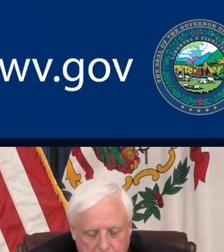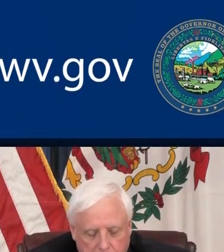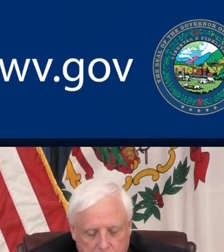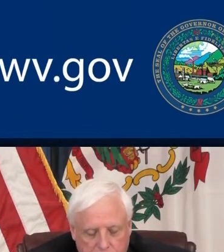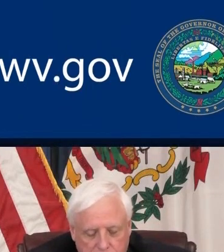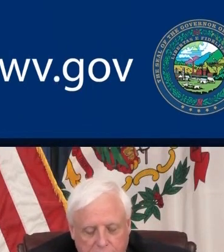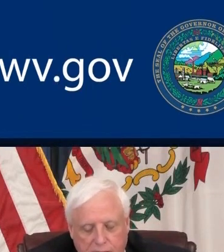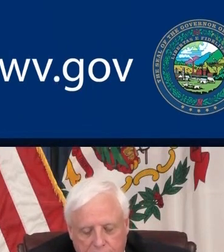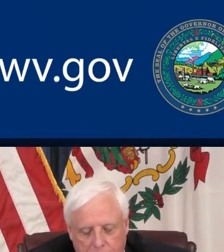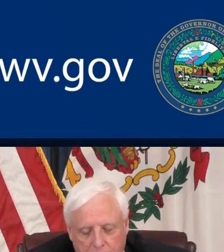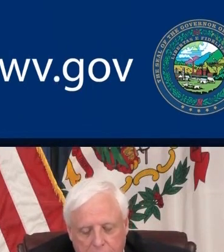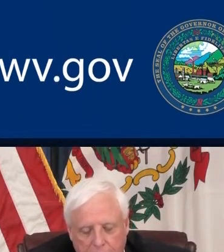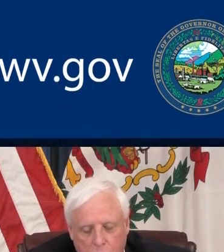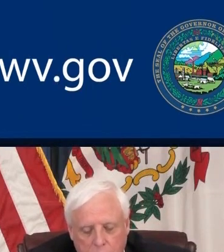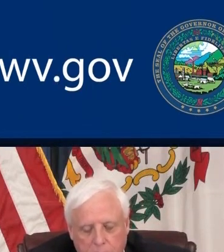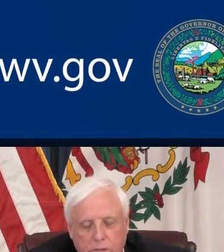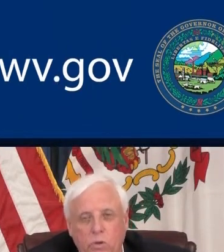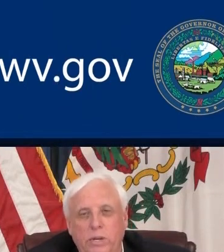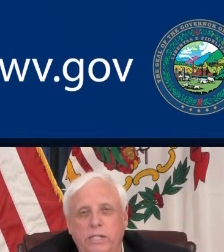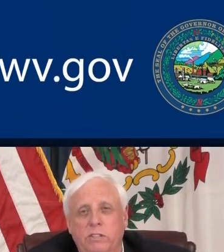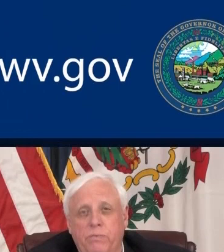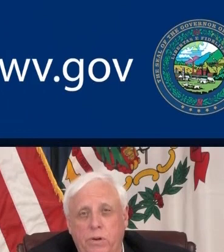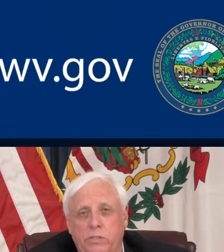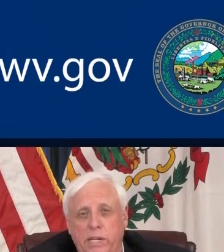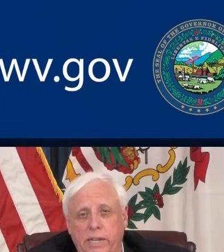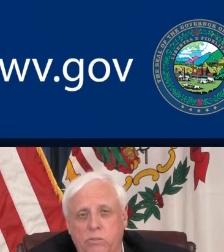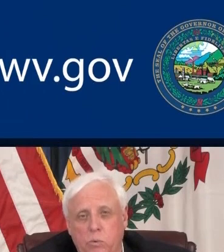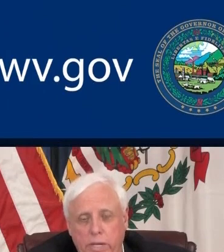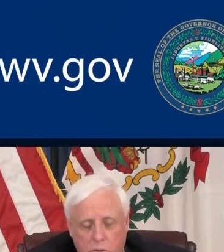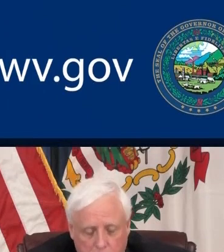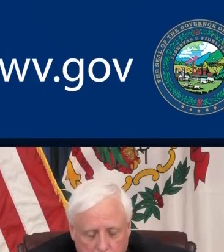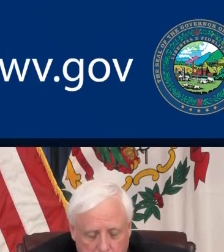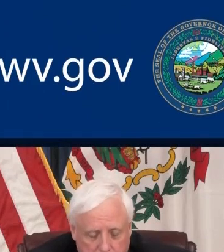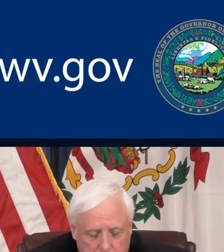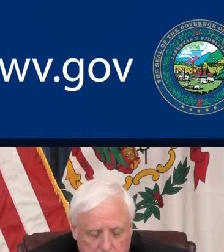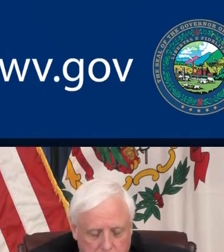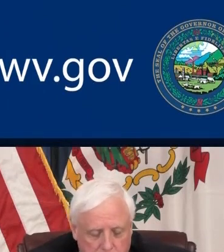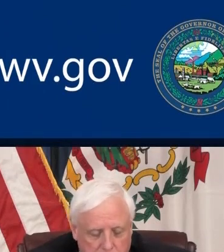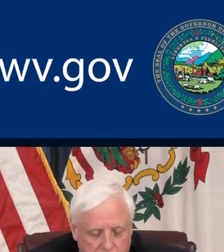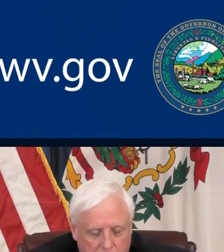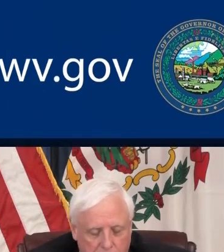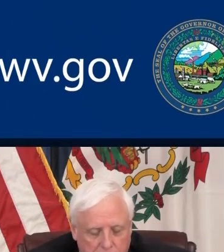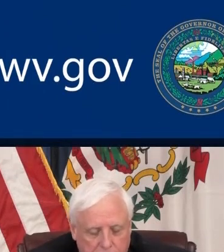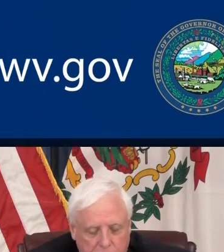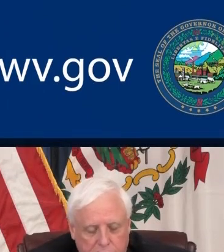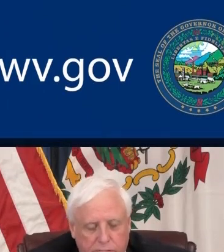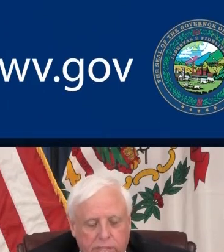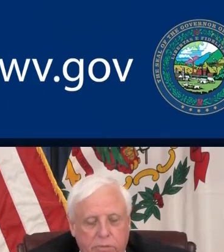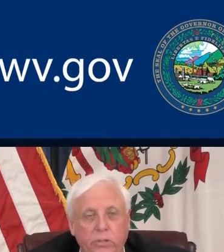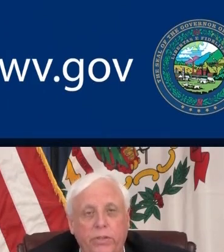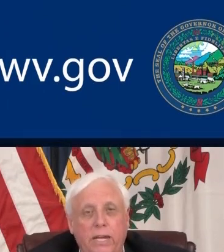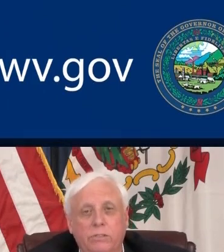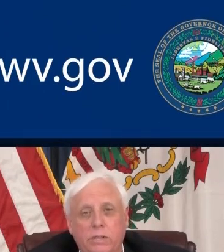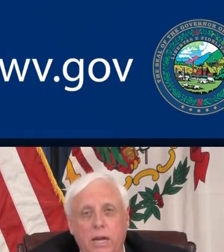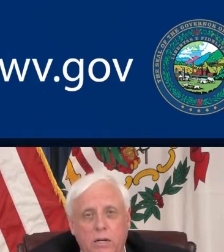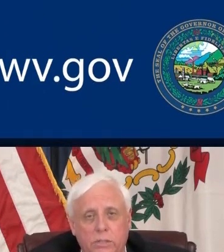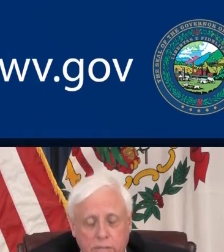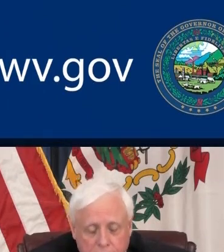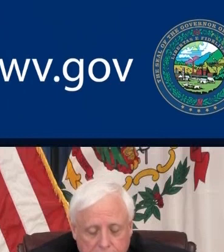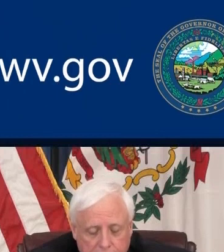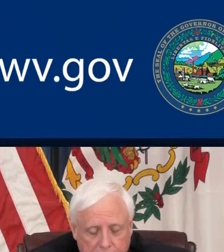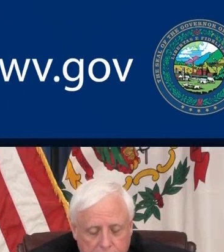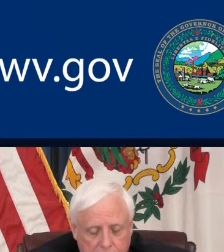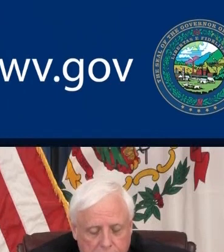being able to send them, and we'll be doing this the first of next week. We're going to be able to start being able to send them